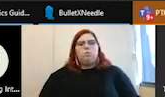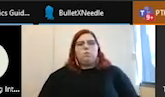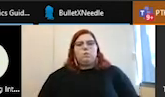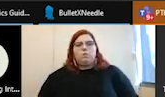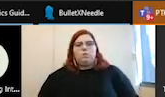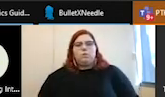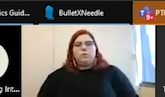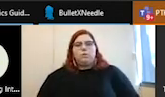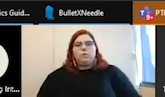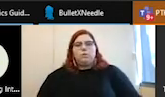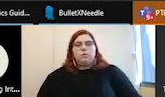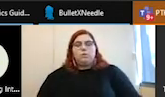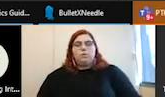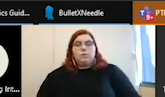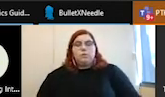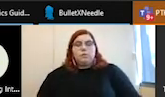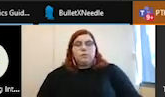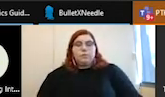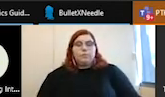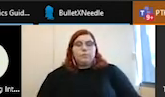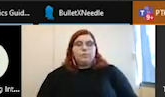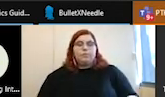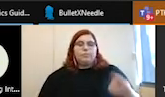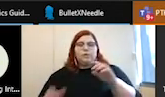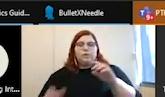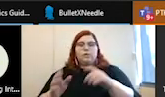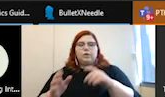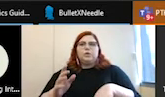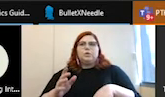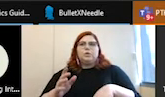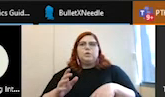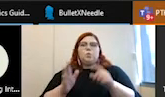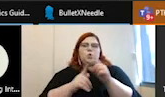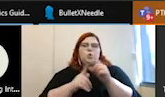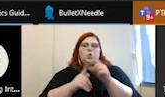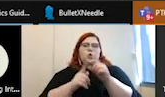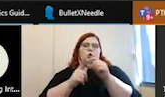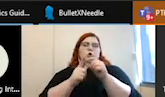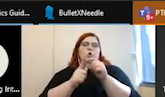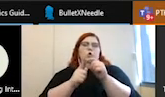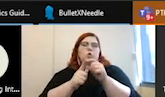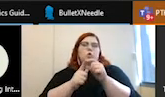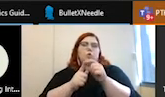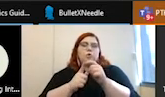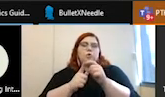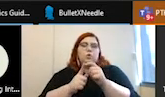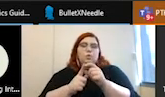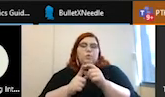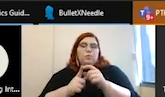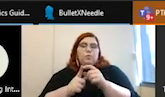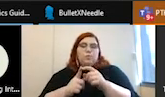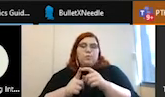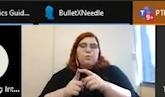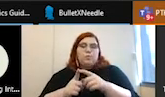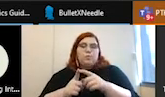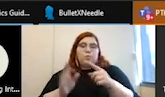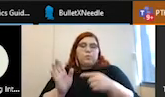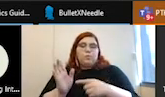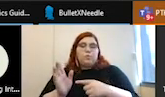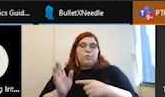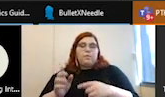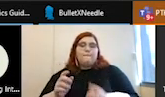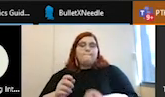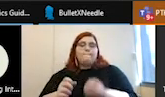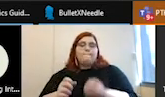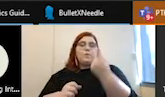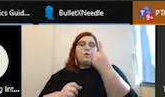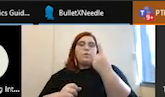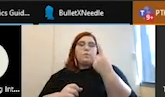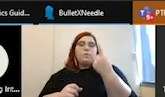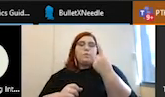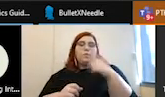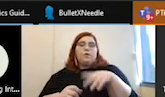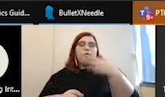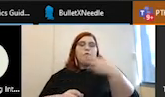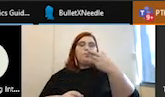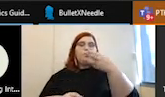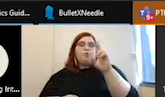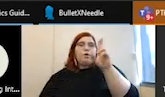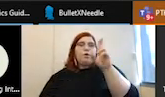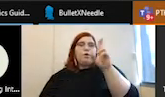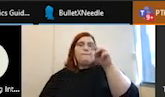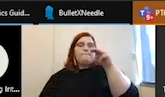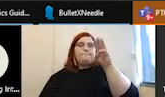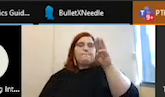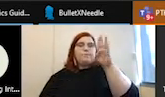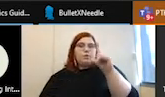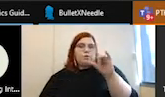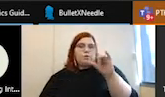Rumble. This text is just up with a rumble. Now, just explaining the